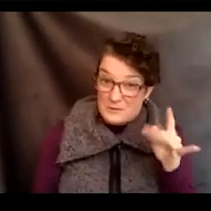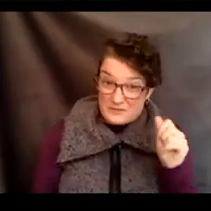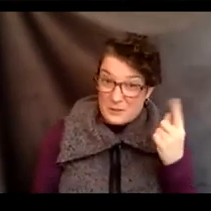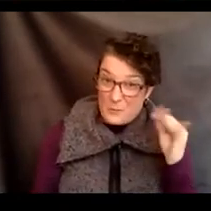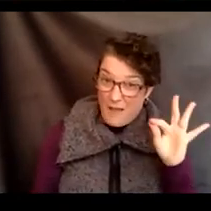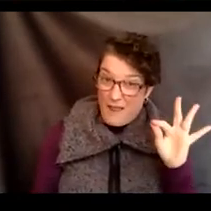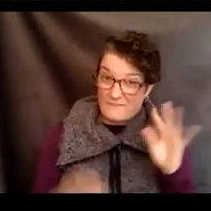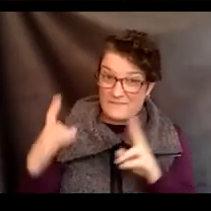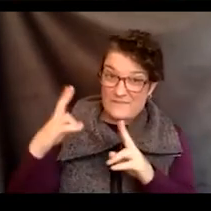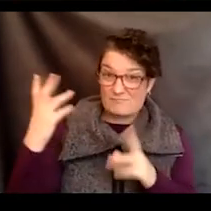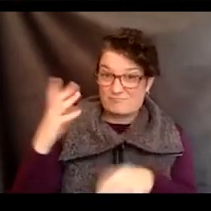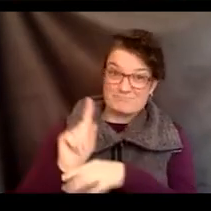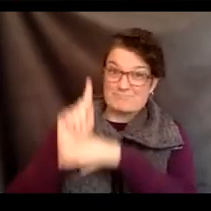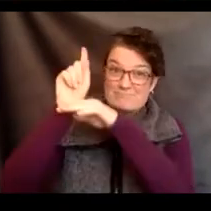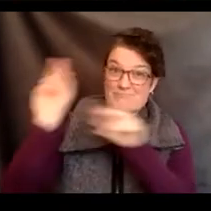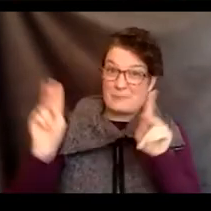Lowell goddesses.